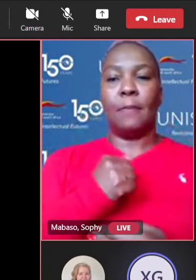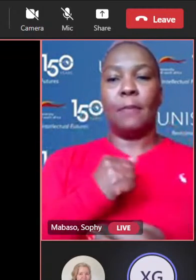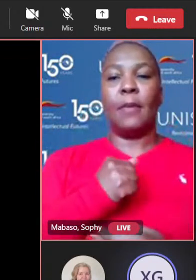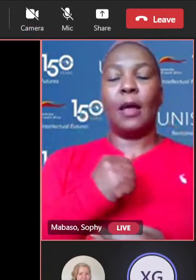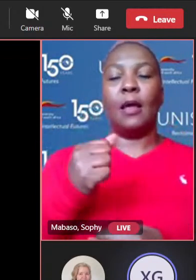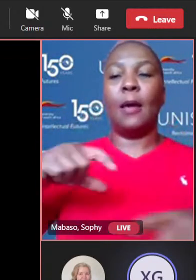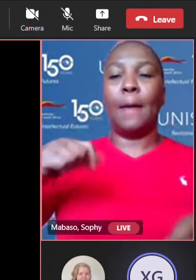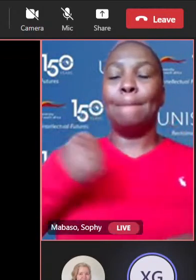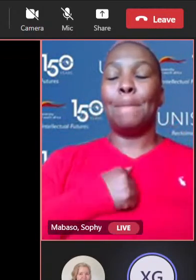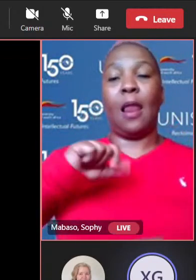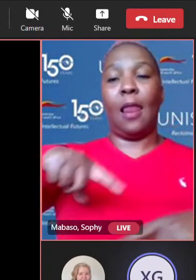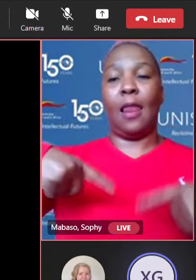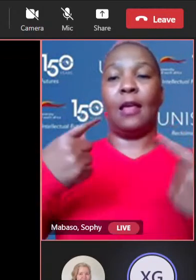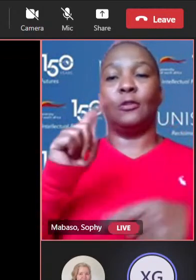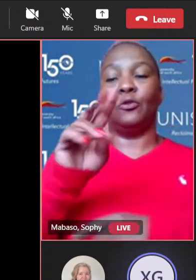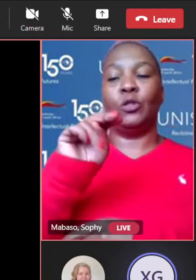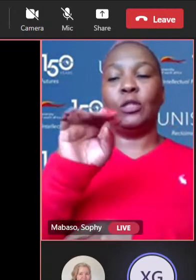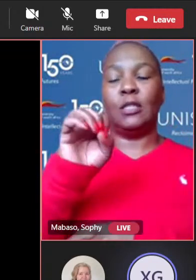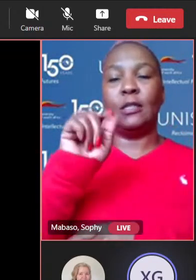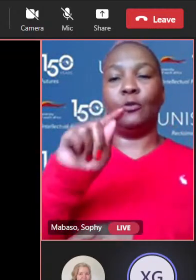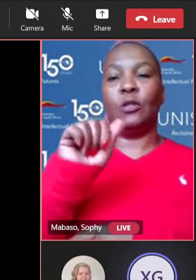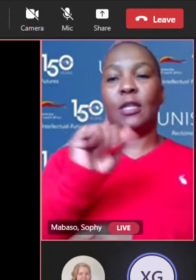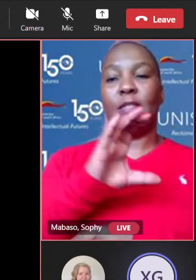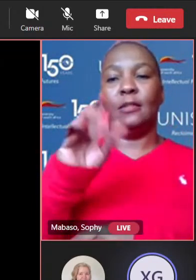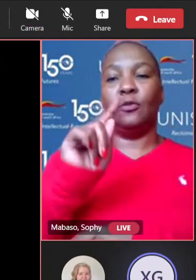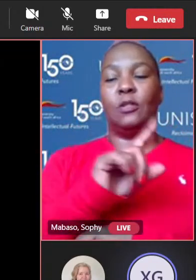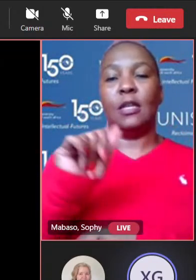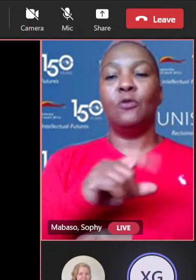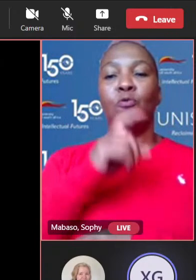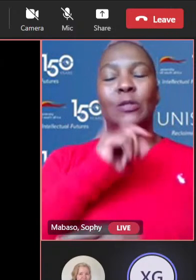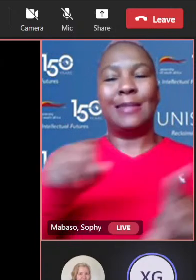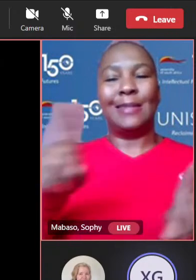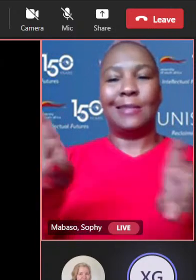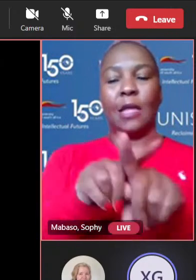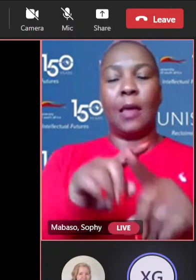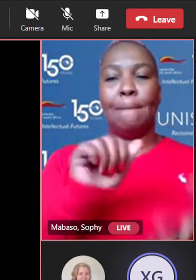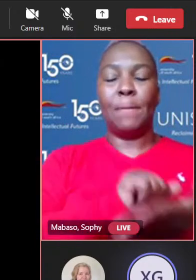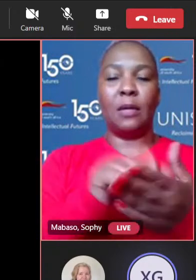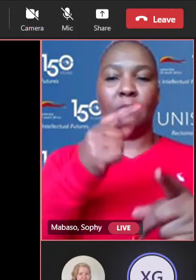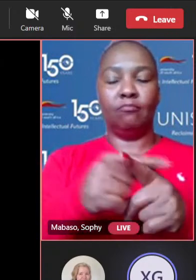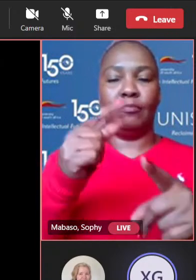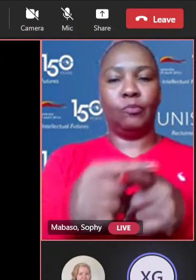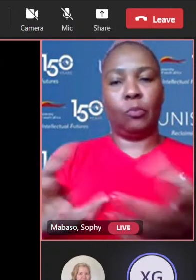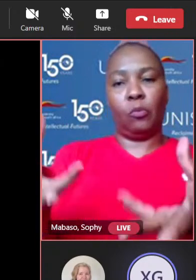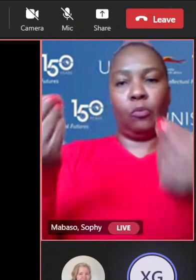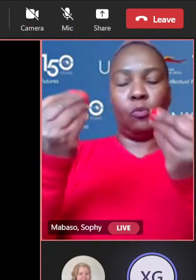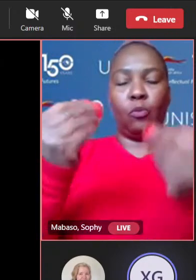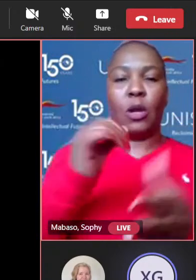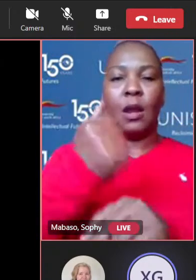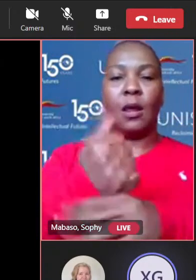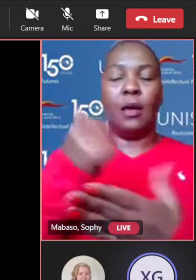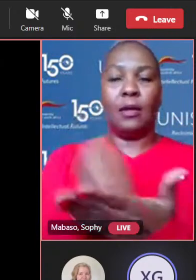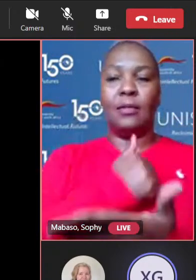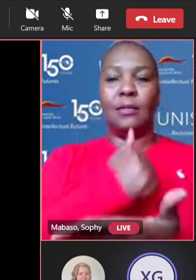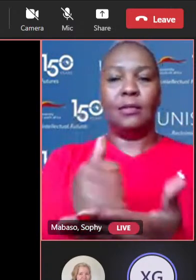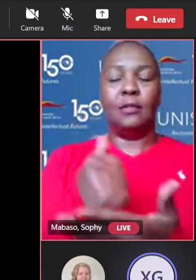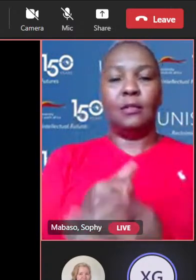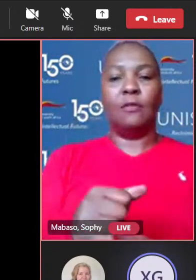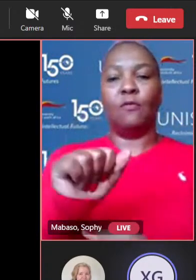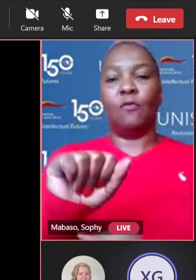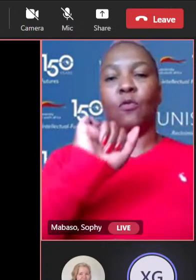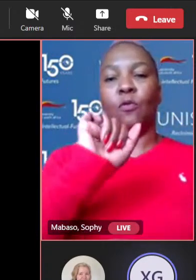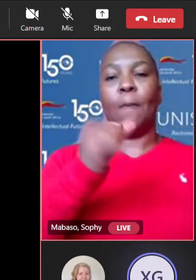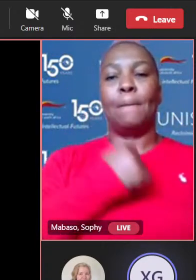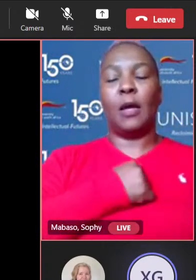mylife.unisa.ac.za. They will use the same password as the password you would have received when you registered for your My Unisa